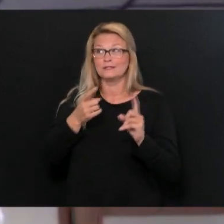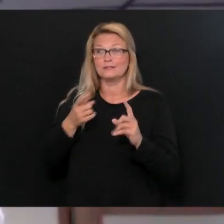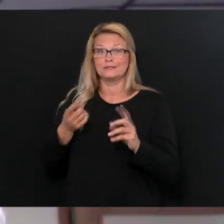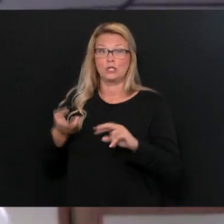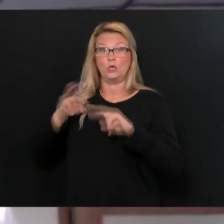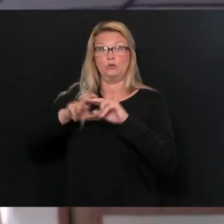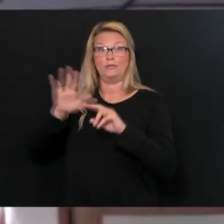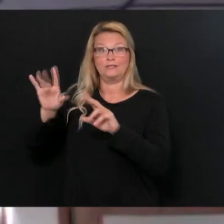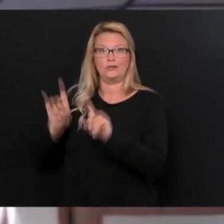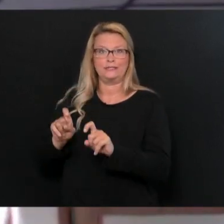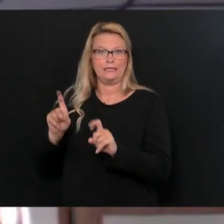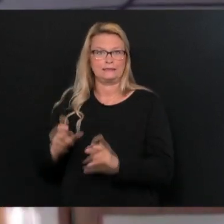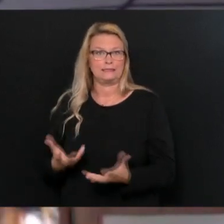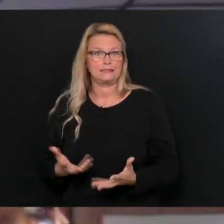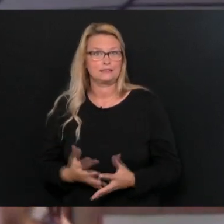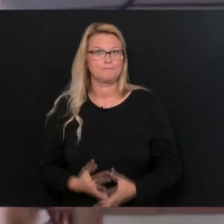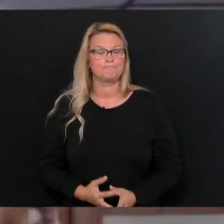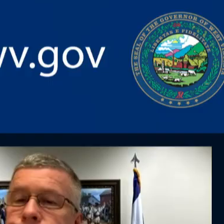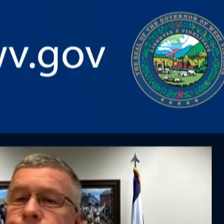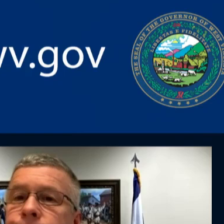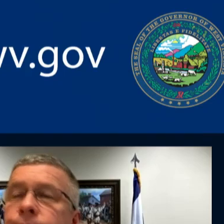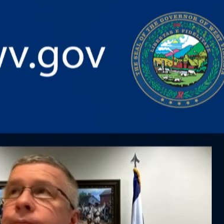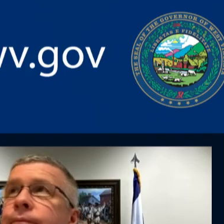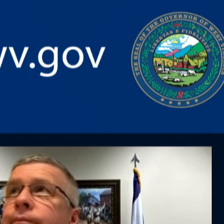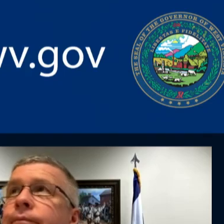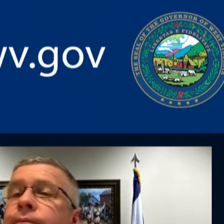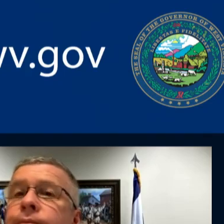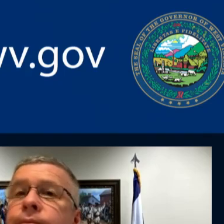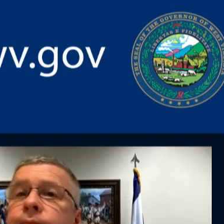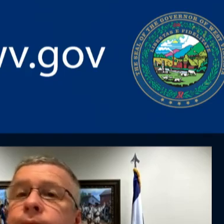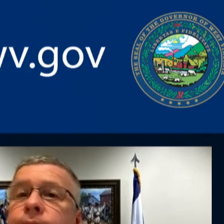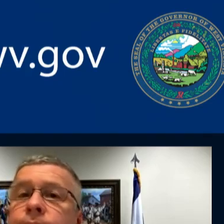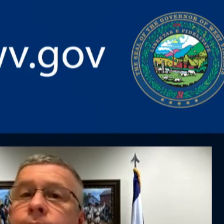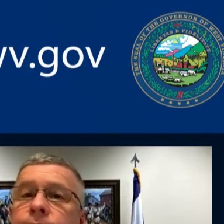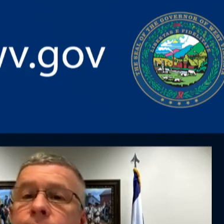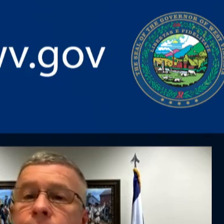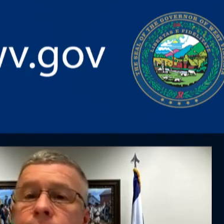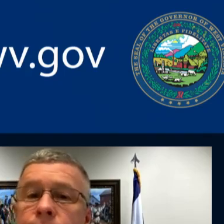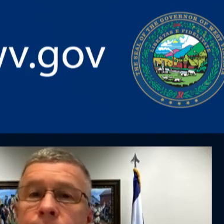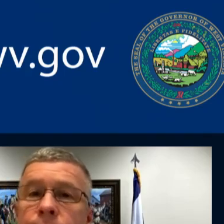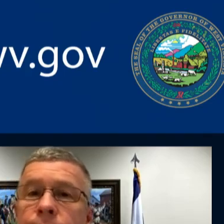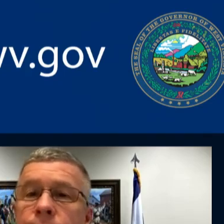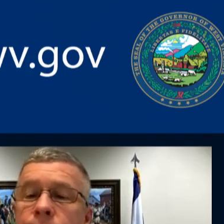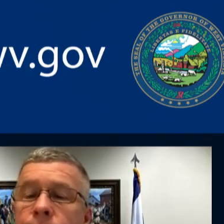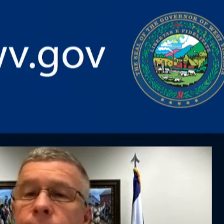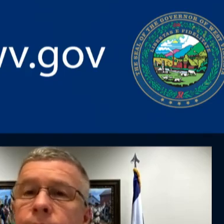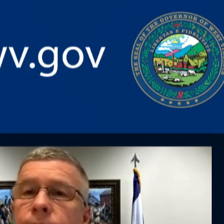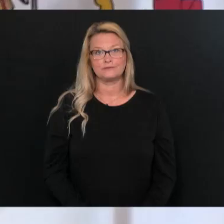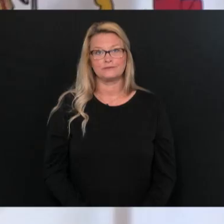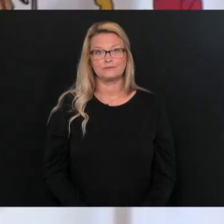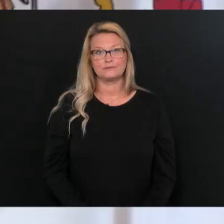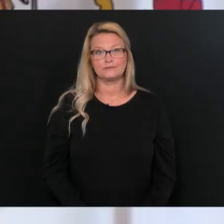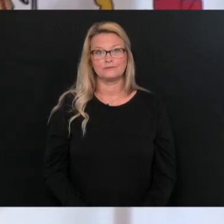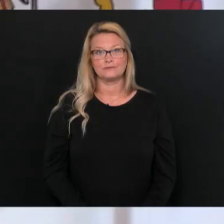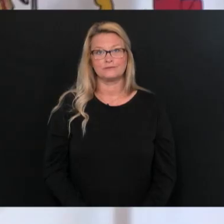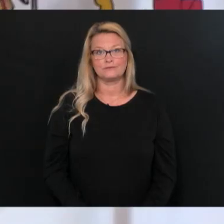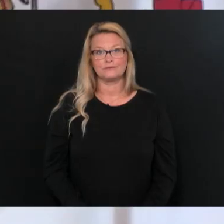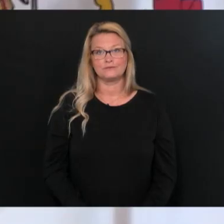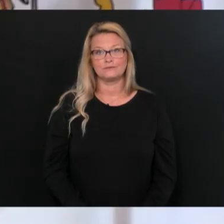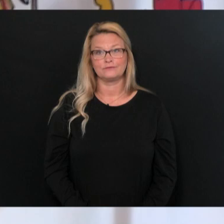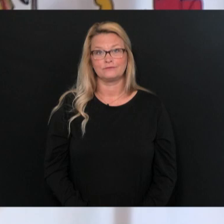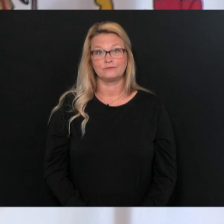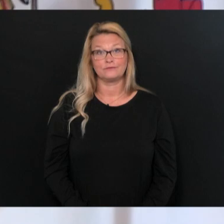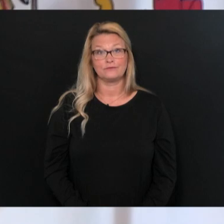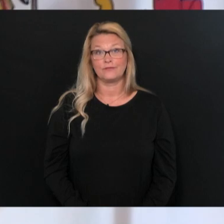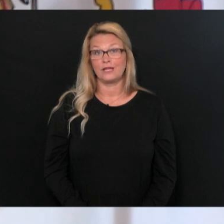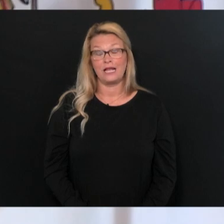these places? Thank you. Well, I have said it, and you using one of my terms until I'm